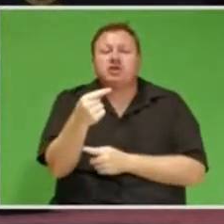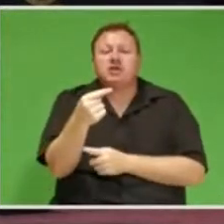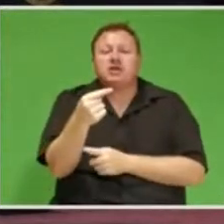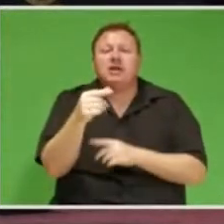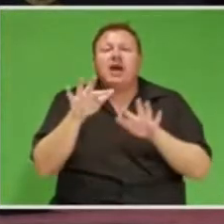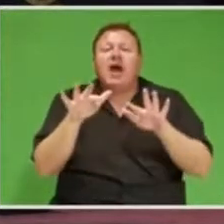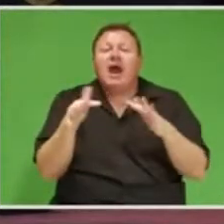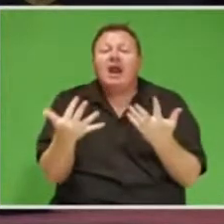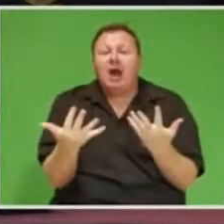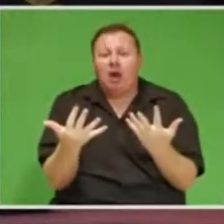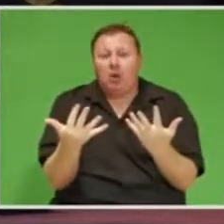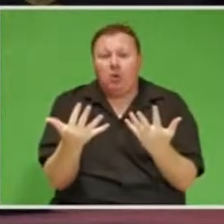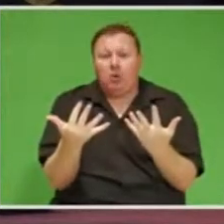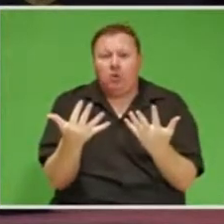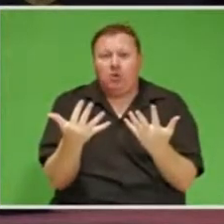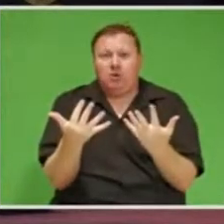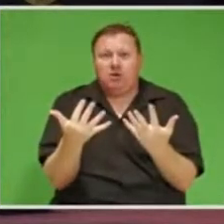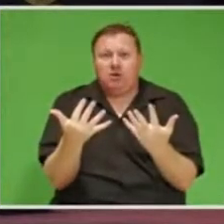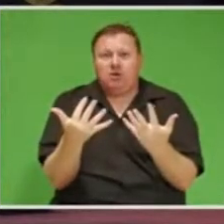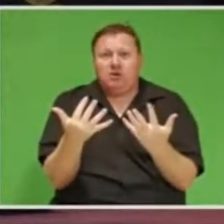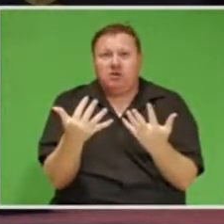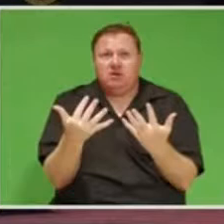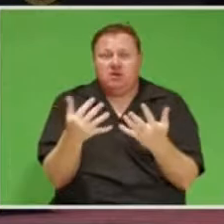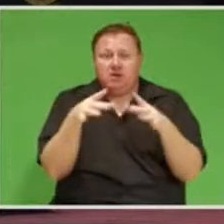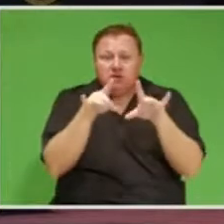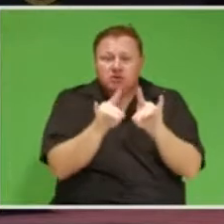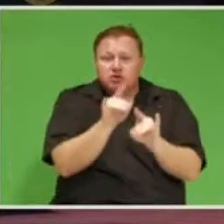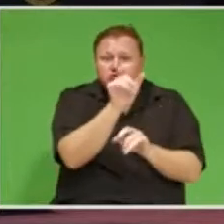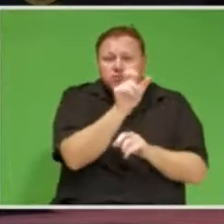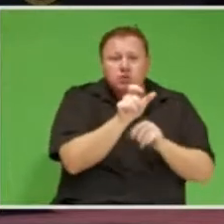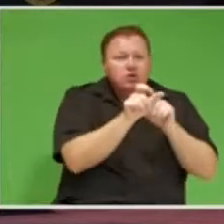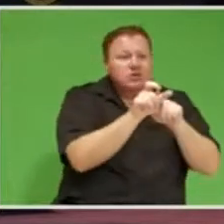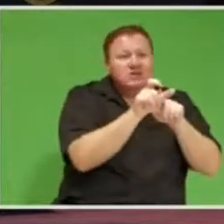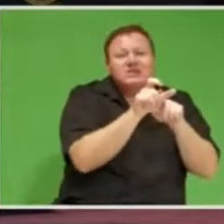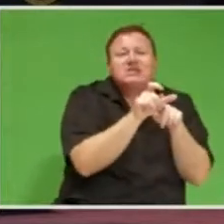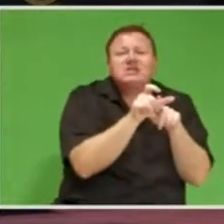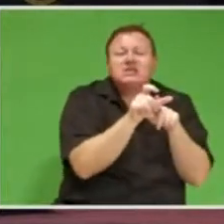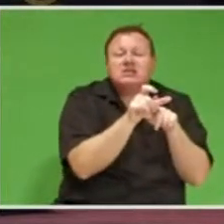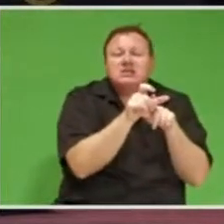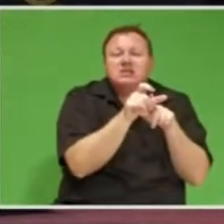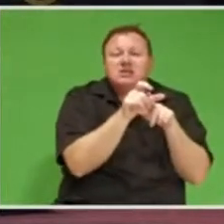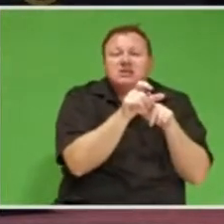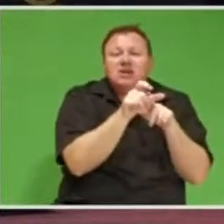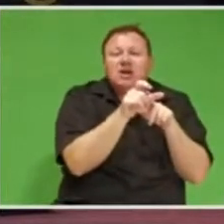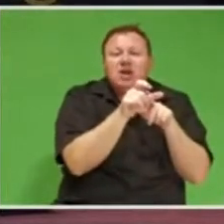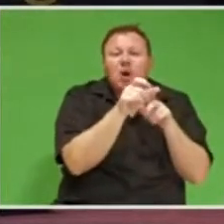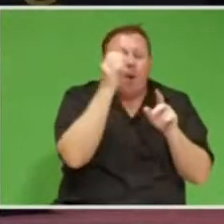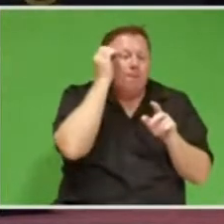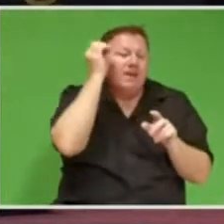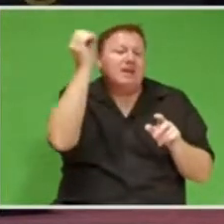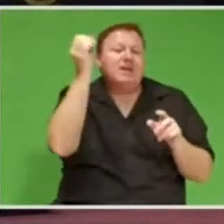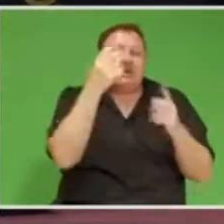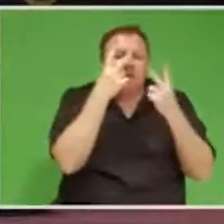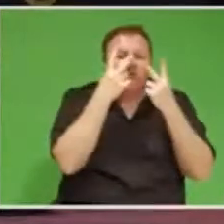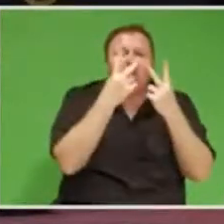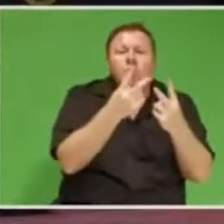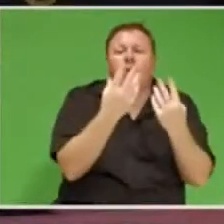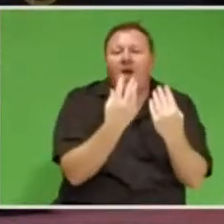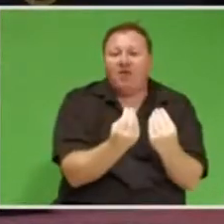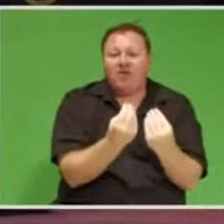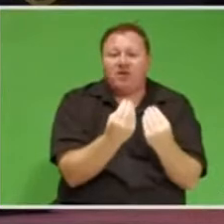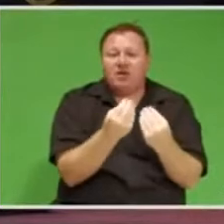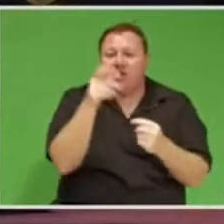that if the presiding officer is of the view, right, or that a member